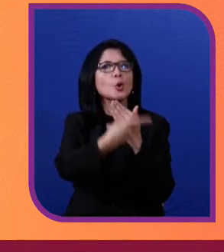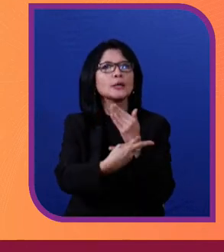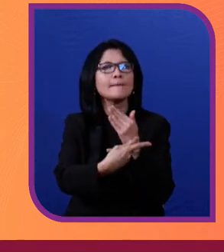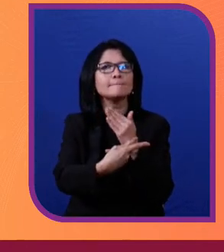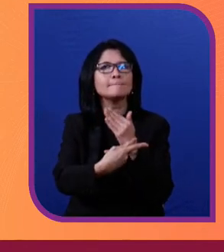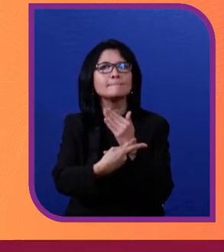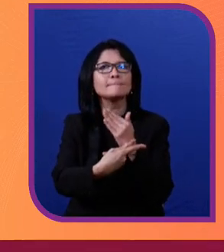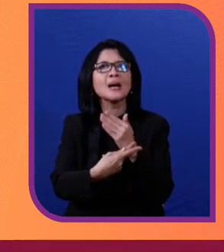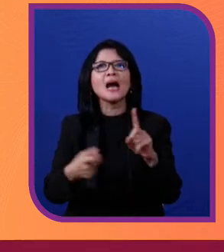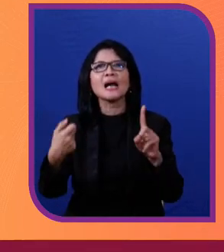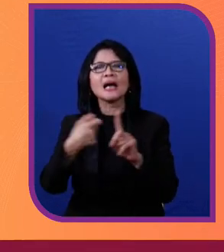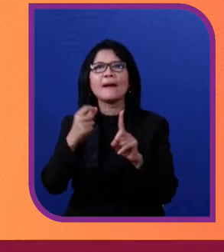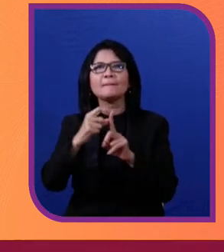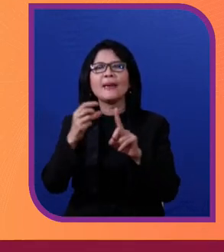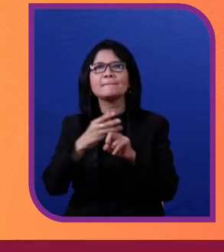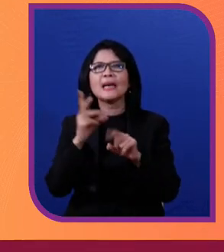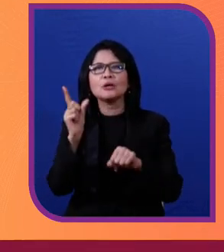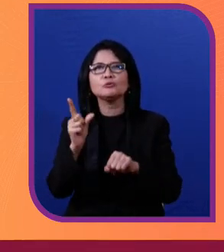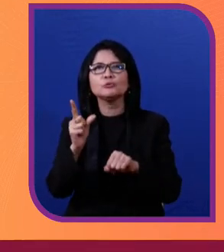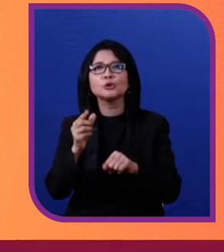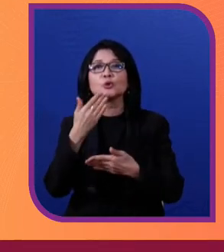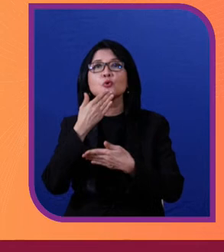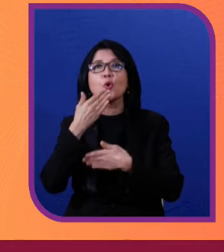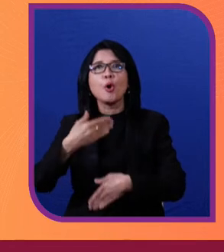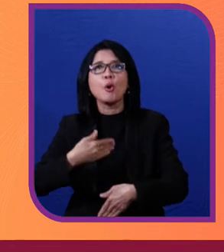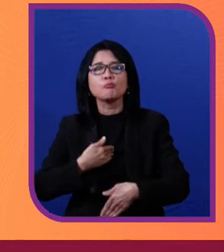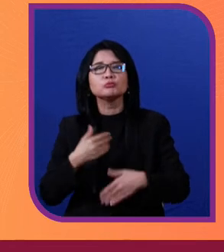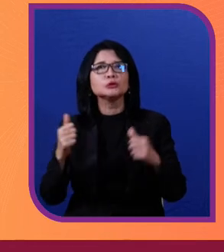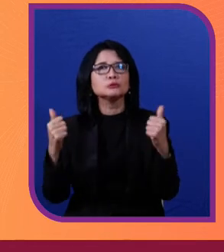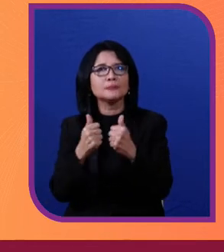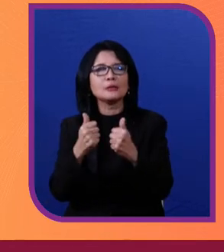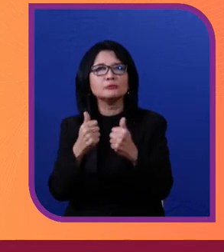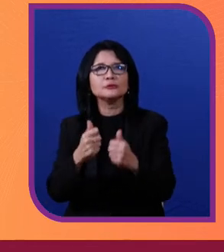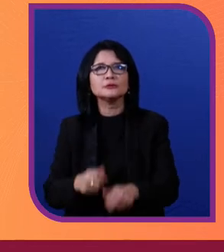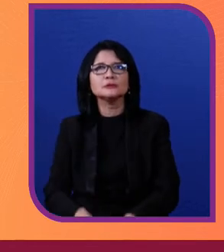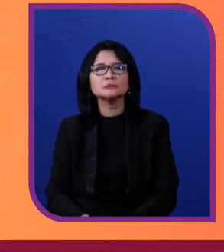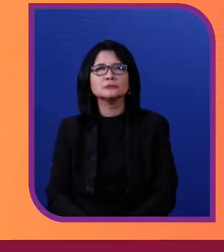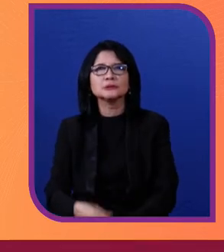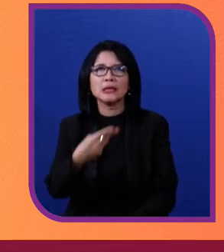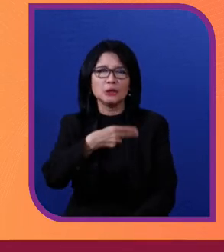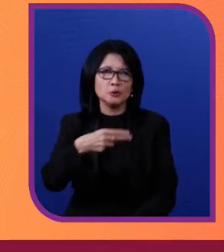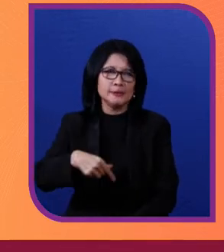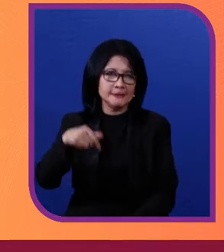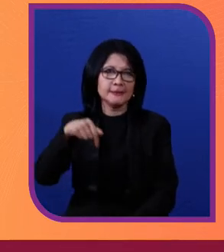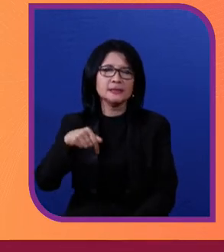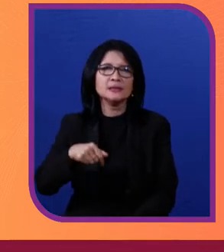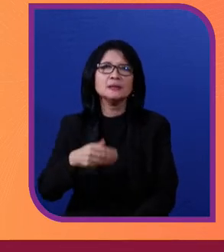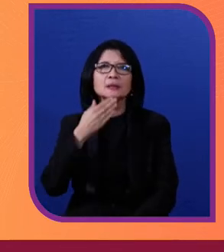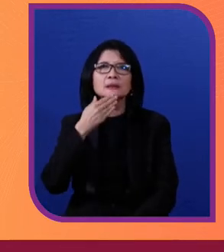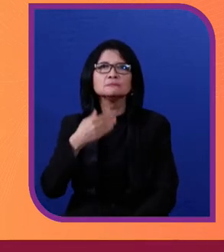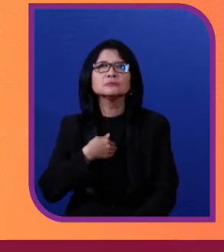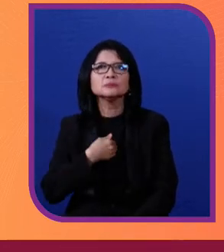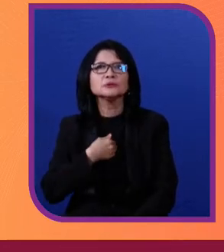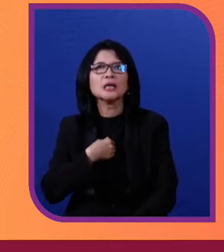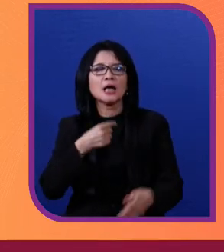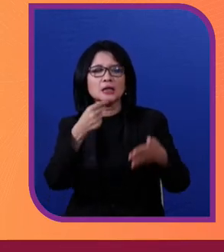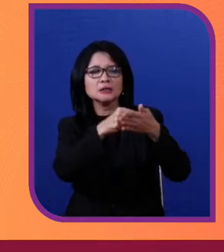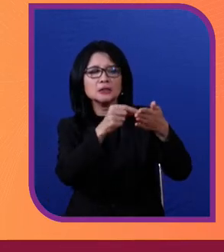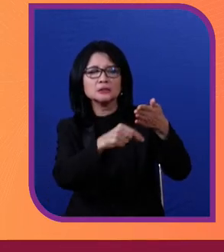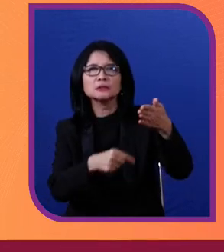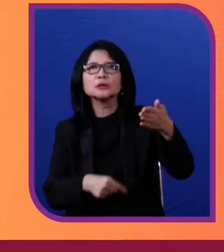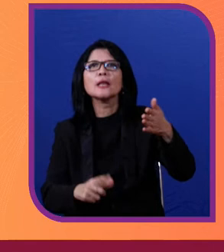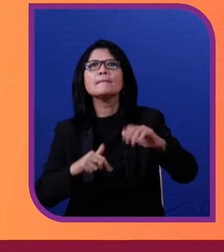proposition nearly dari notebook SV Indonesia Because Indonesia fade record and we have seen some instances